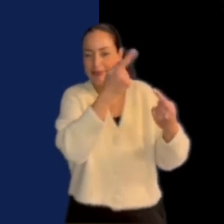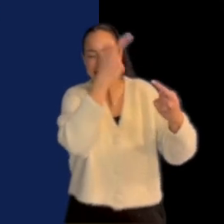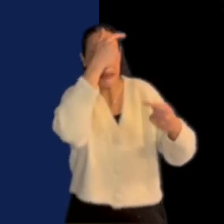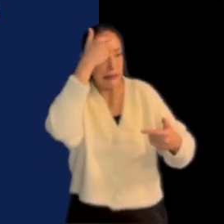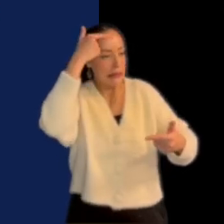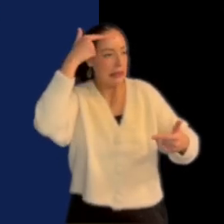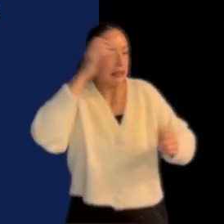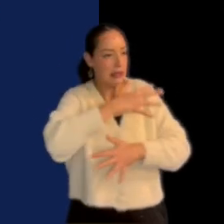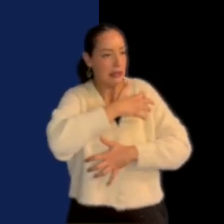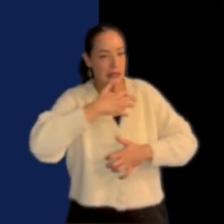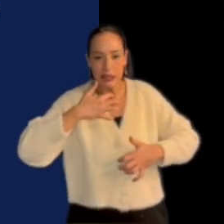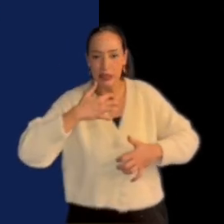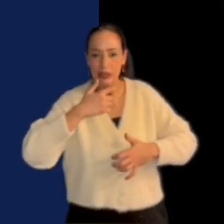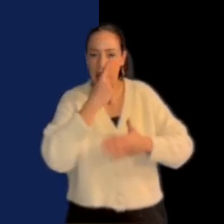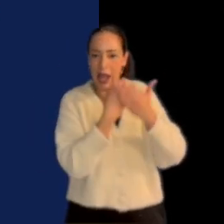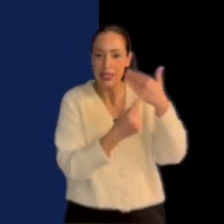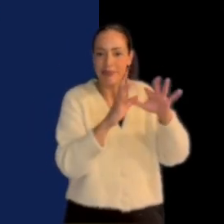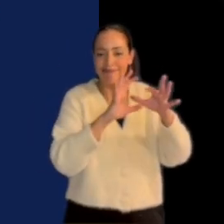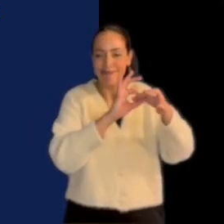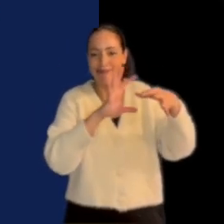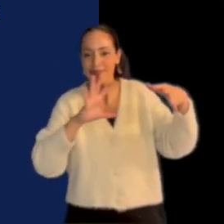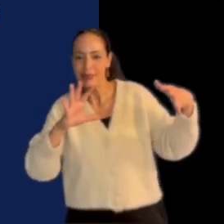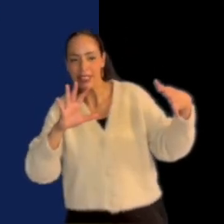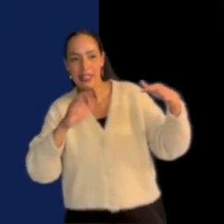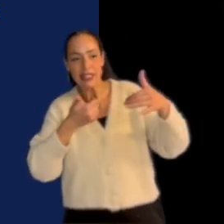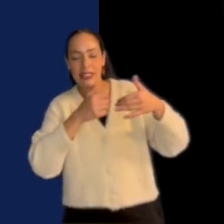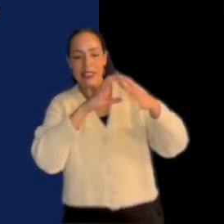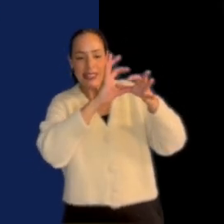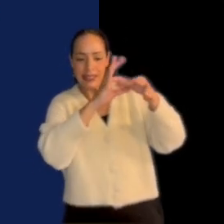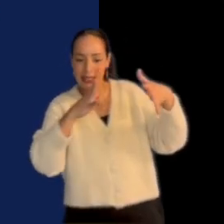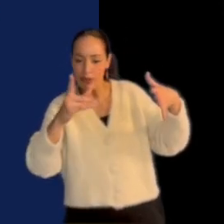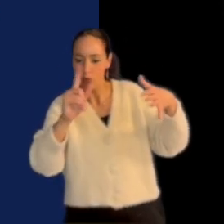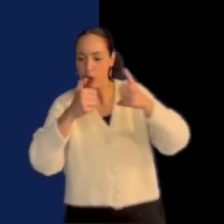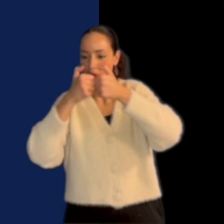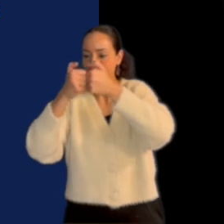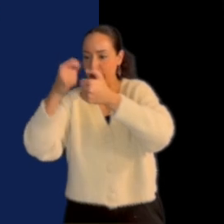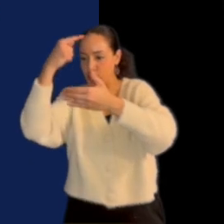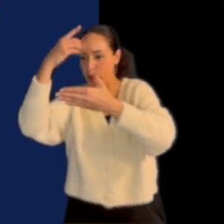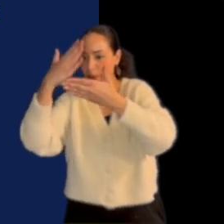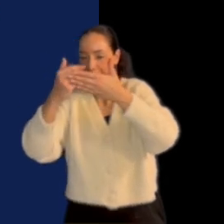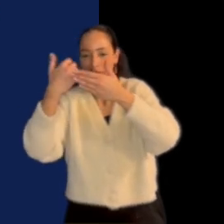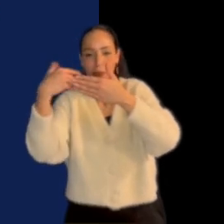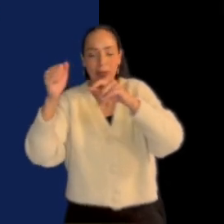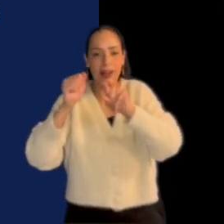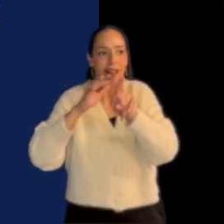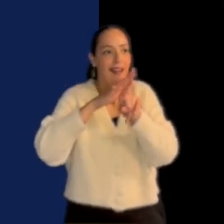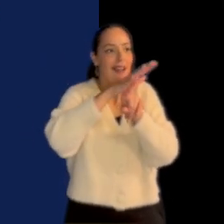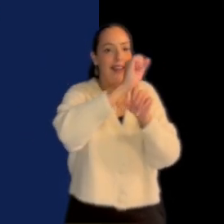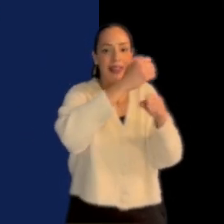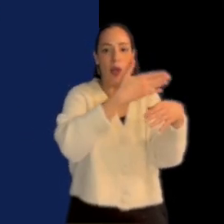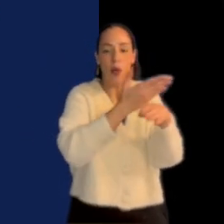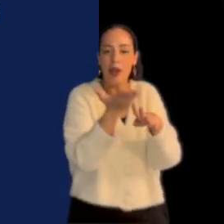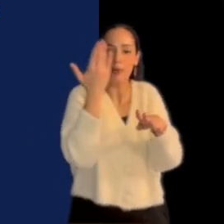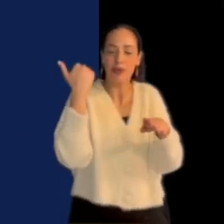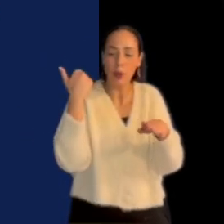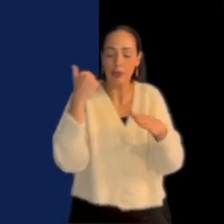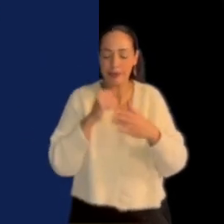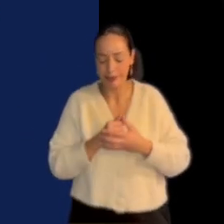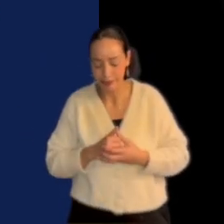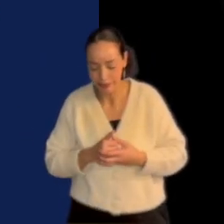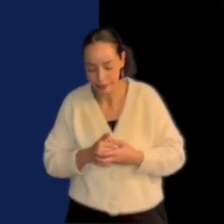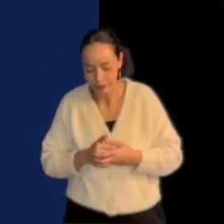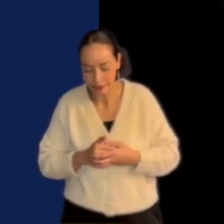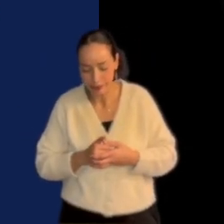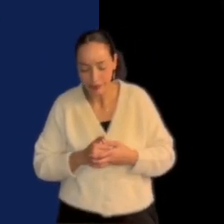very values and beliefs which once inspired their work. Working with and within traumatised organisations may also break our